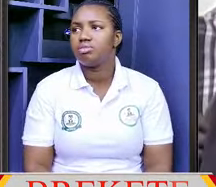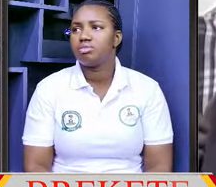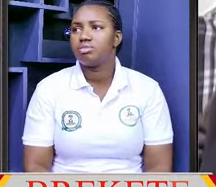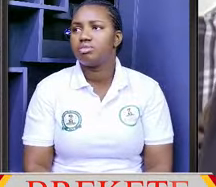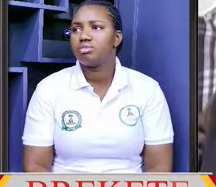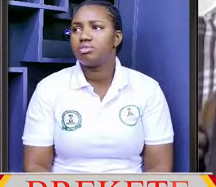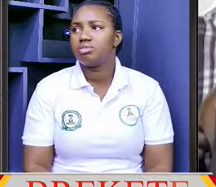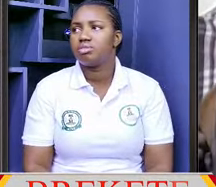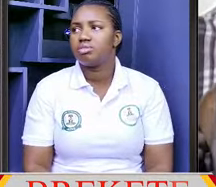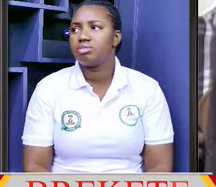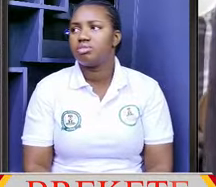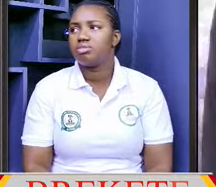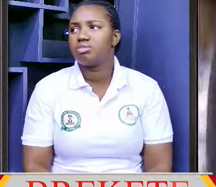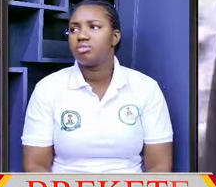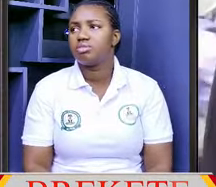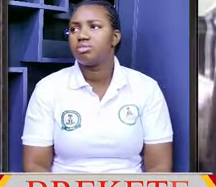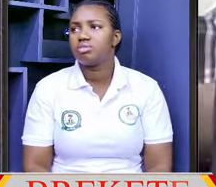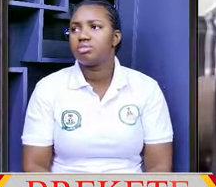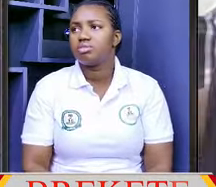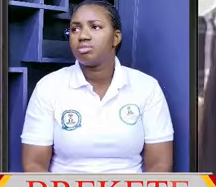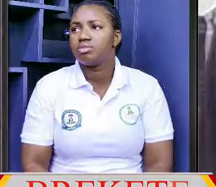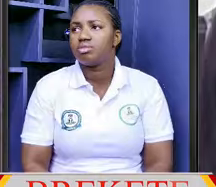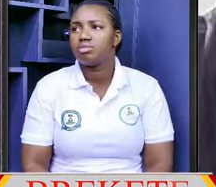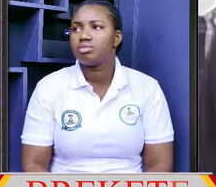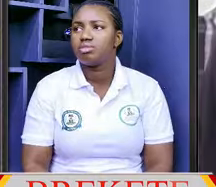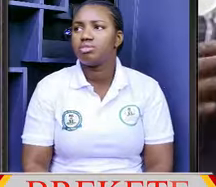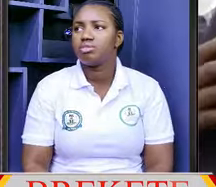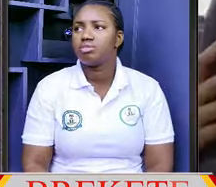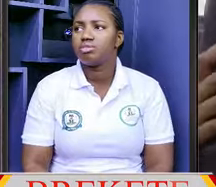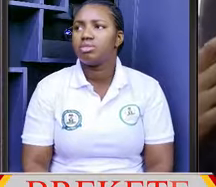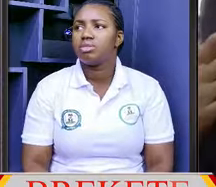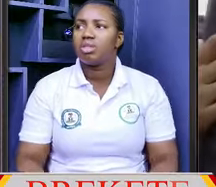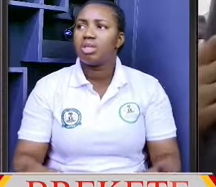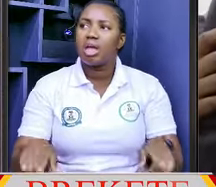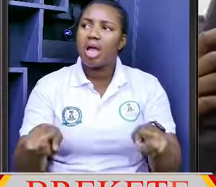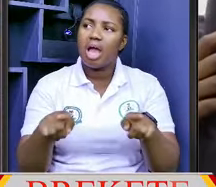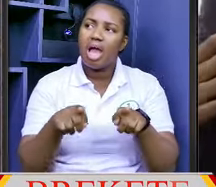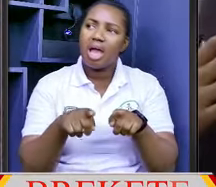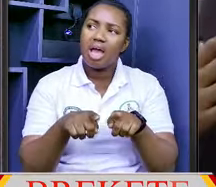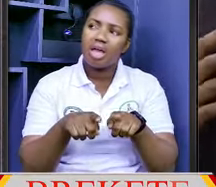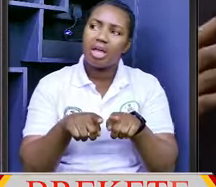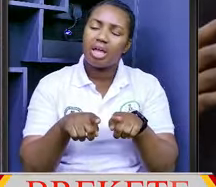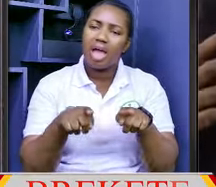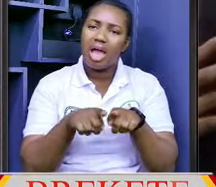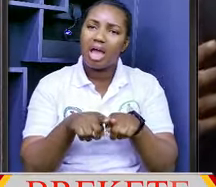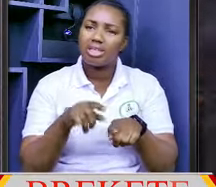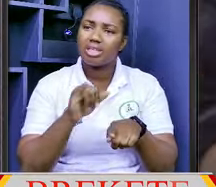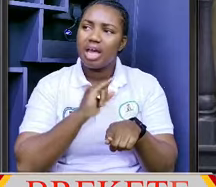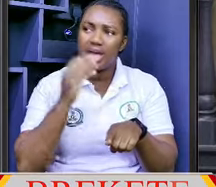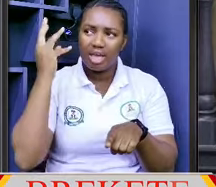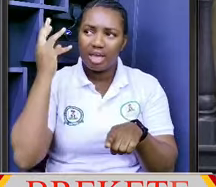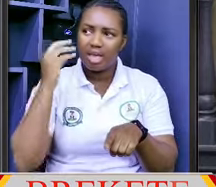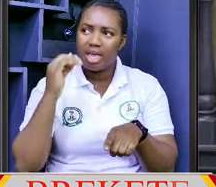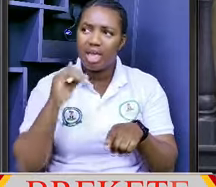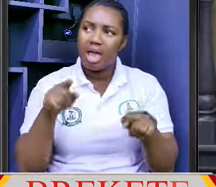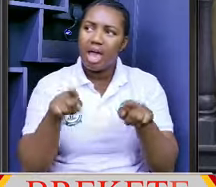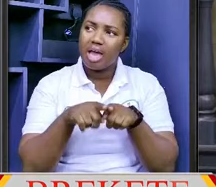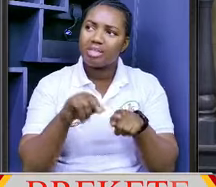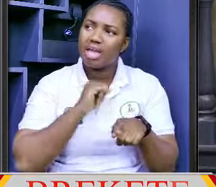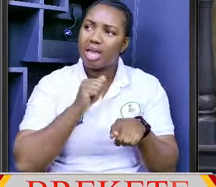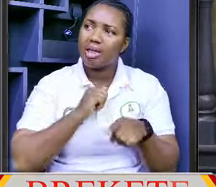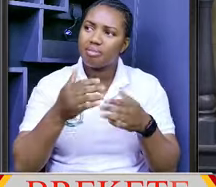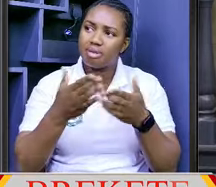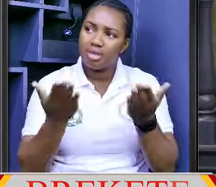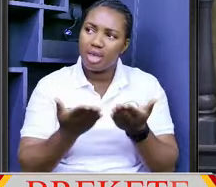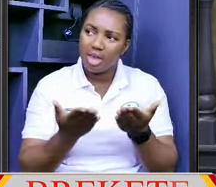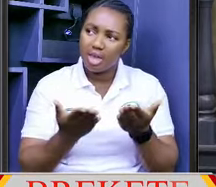So, may I come in there? As I'm there, you and me are not well. I don't know what is. Something is paining me all over my dear tears.